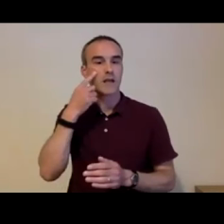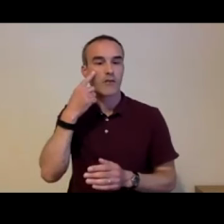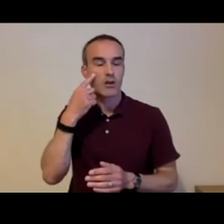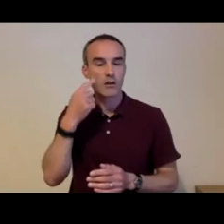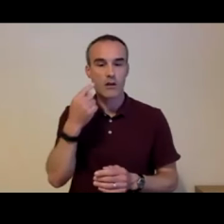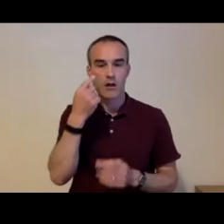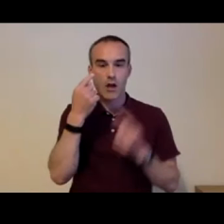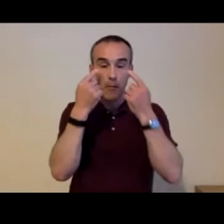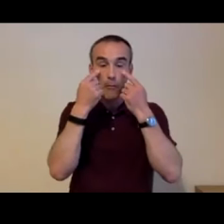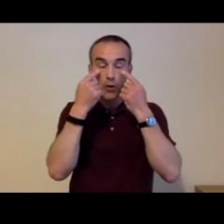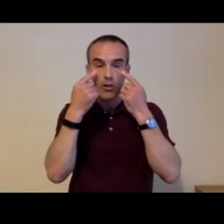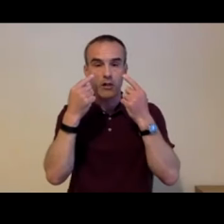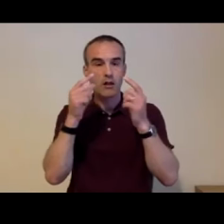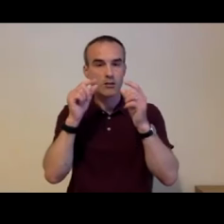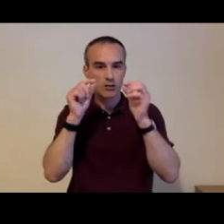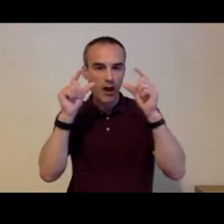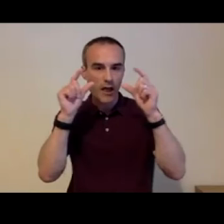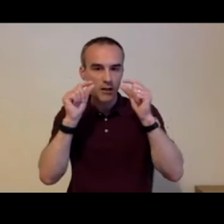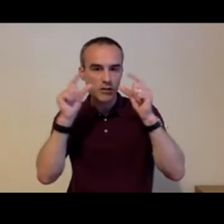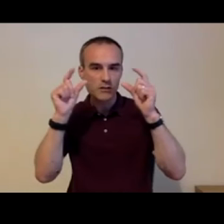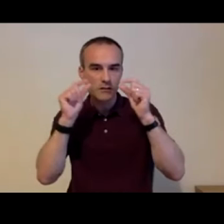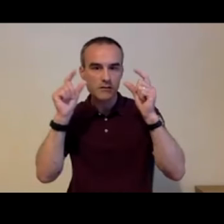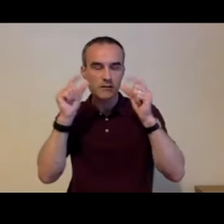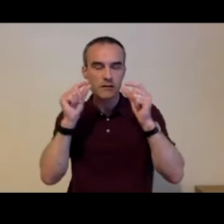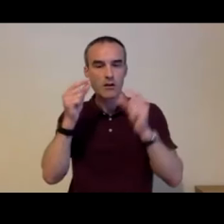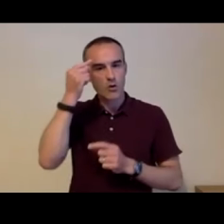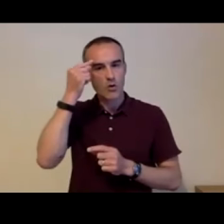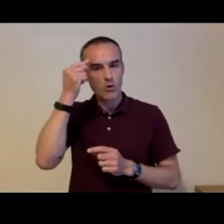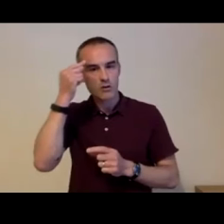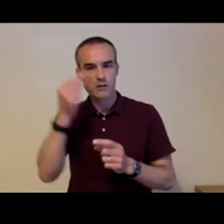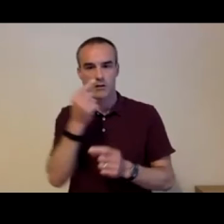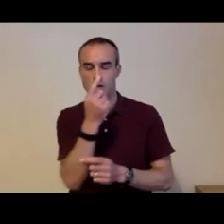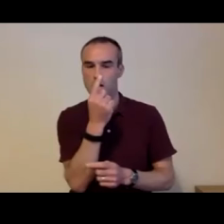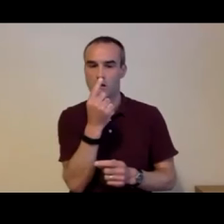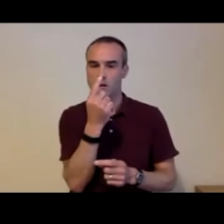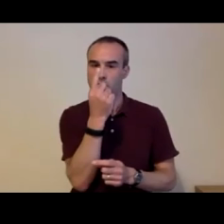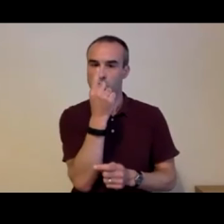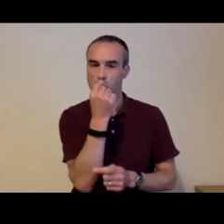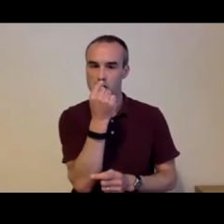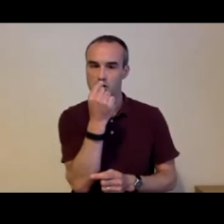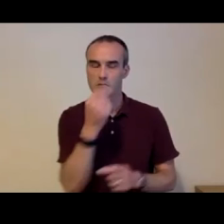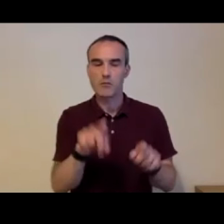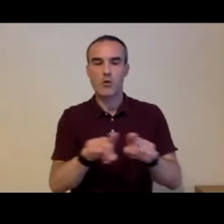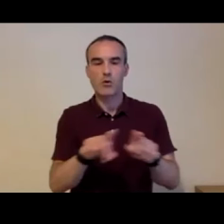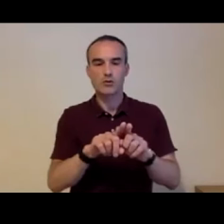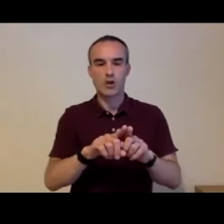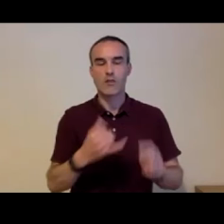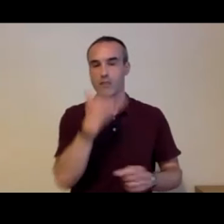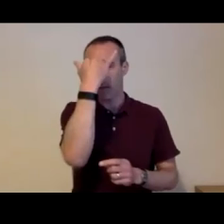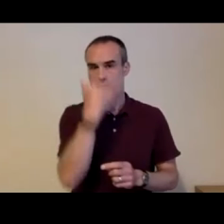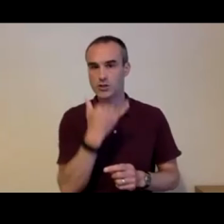evoked potentials, and imaging to give us that objective measure. Work is ongoing in this area, and it's not there